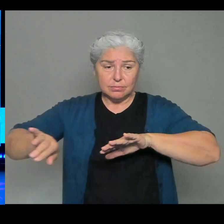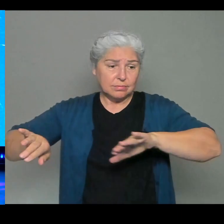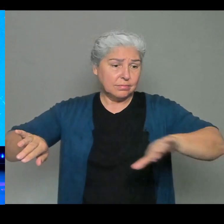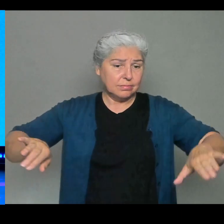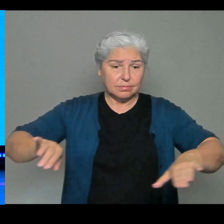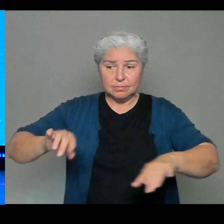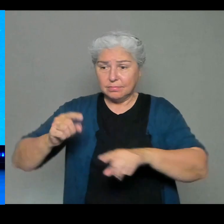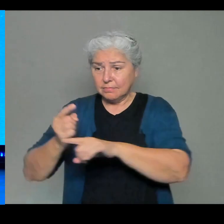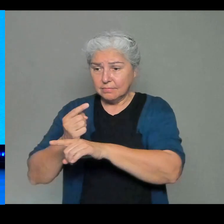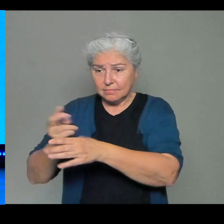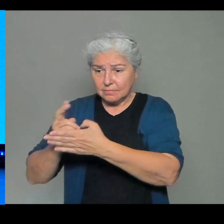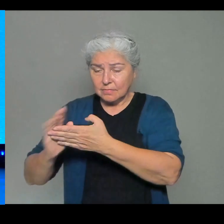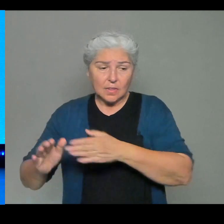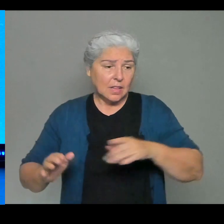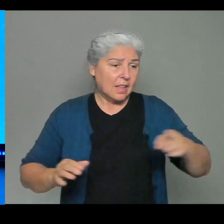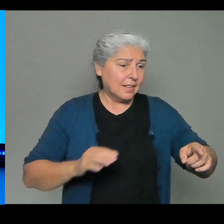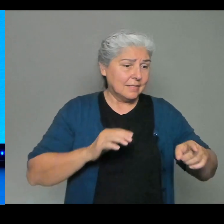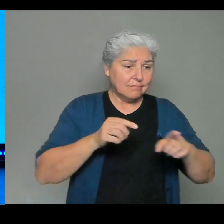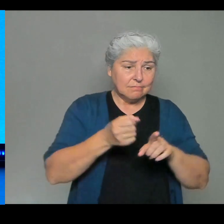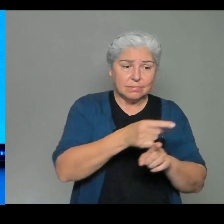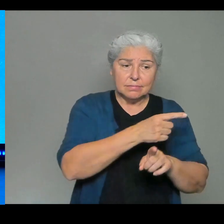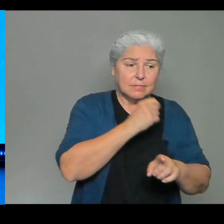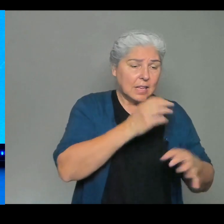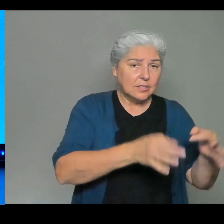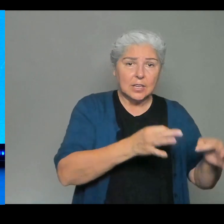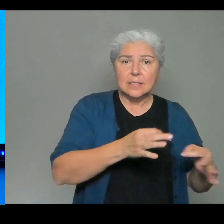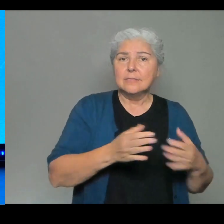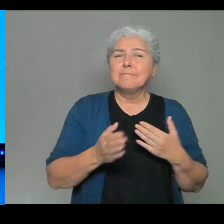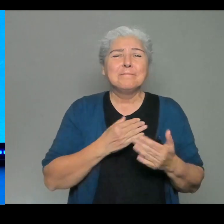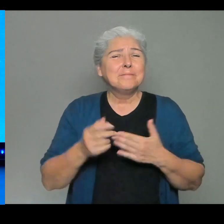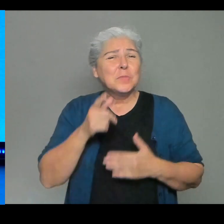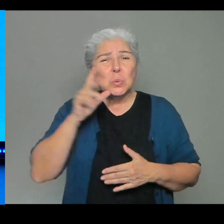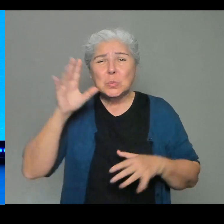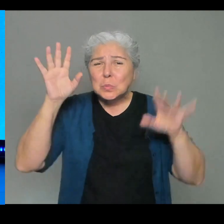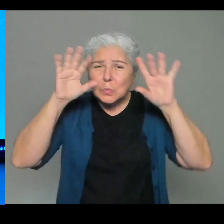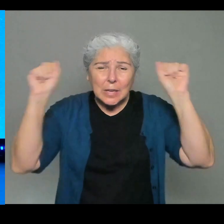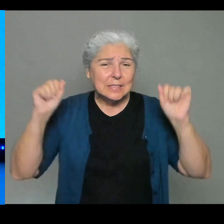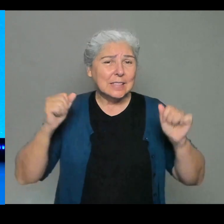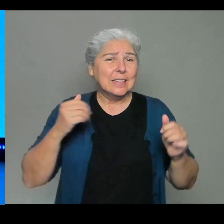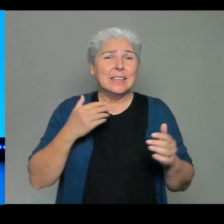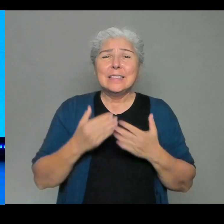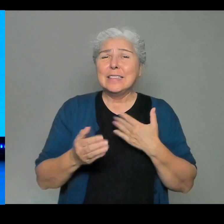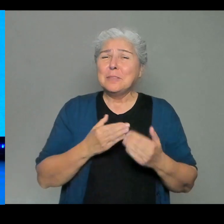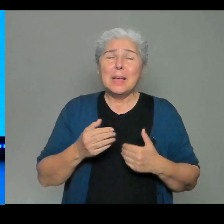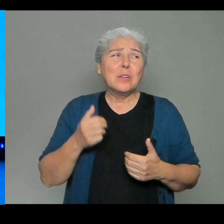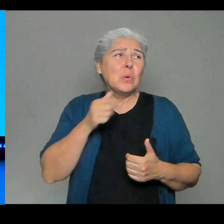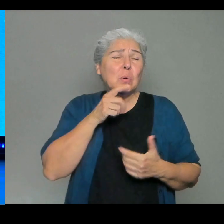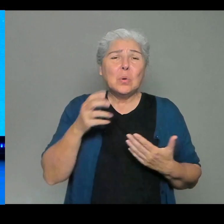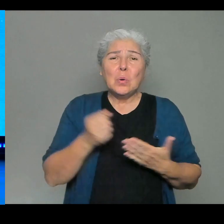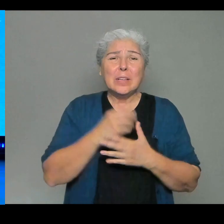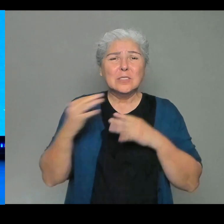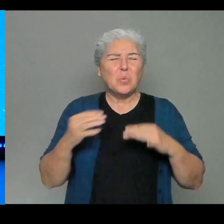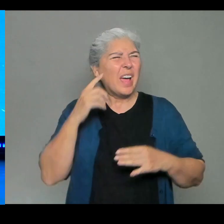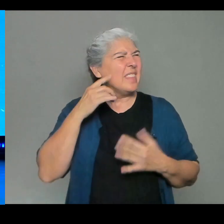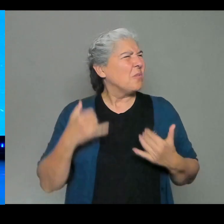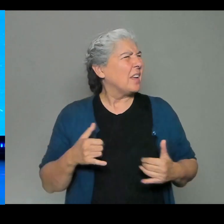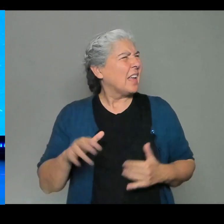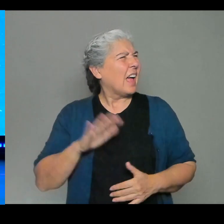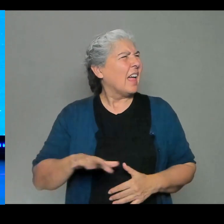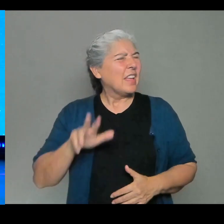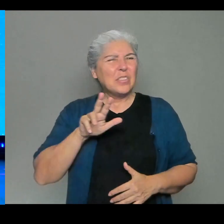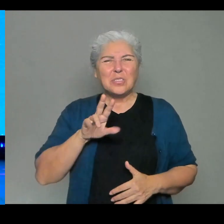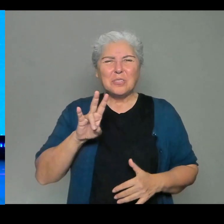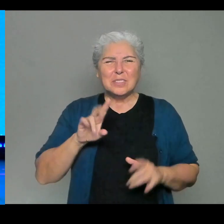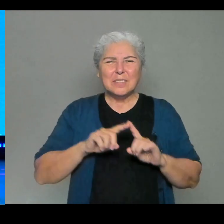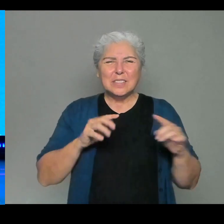the righteous and the unjust and the just. He's gonna do that, that's gonna happen. So no matter who's president, no matter who wins what war, it's like 30-something wars going on, no